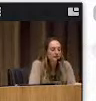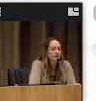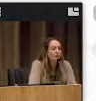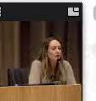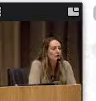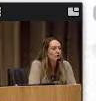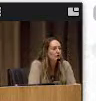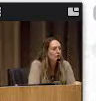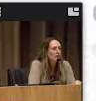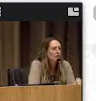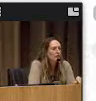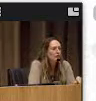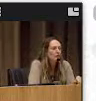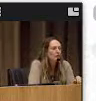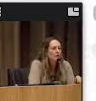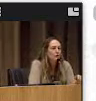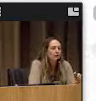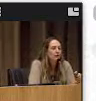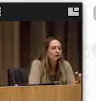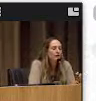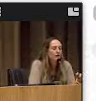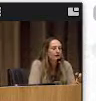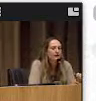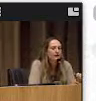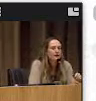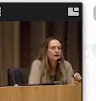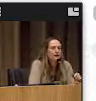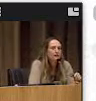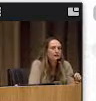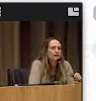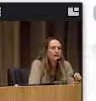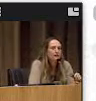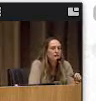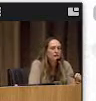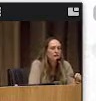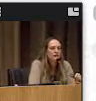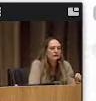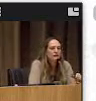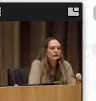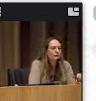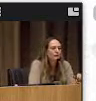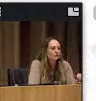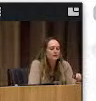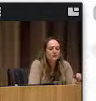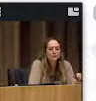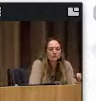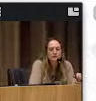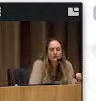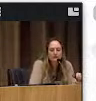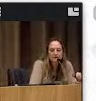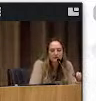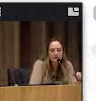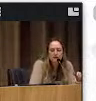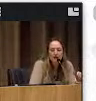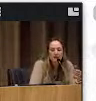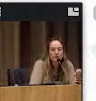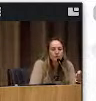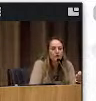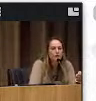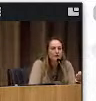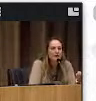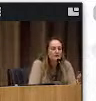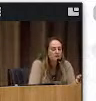union, this purpose is important, this integration is very important, the team was very nice, and this has strengthened us